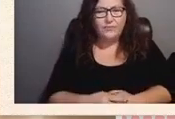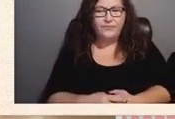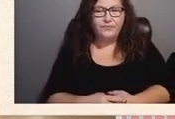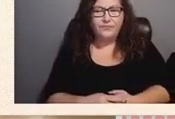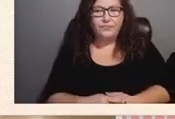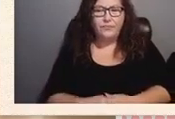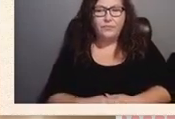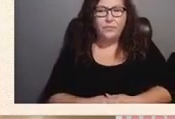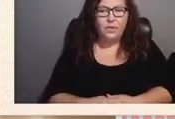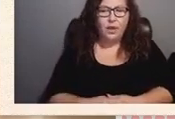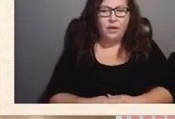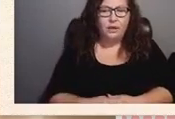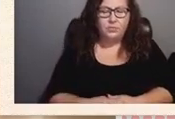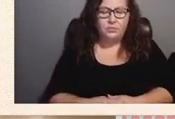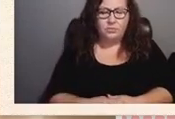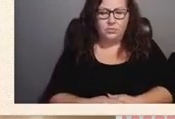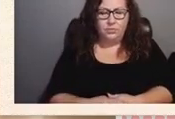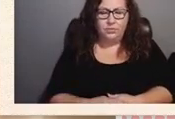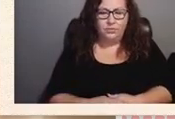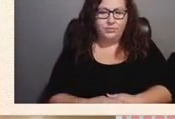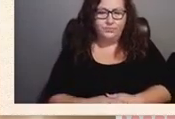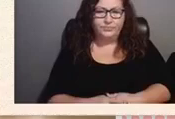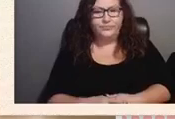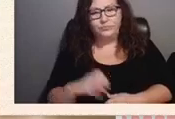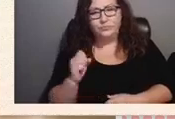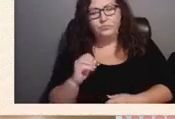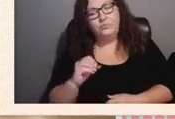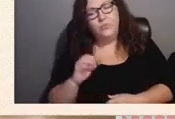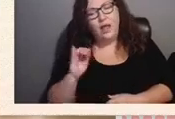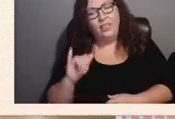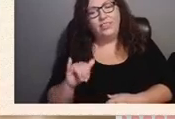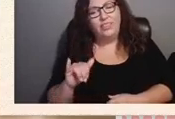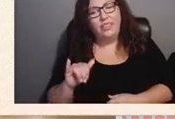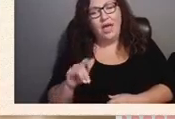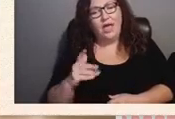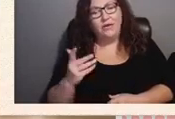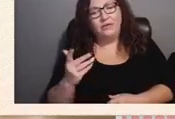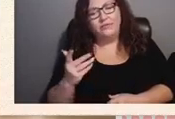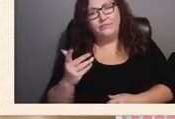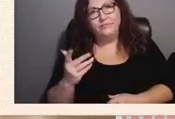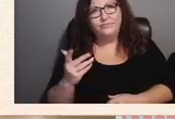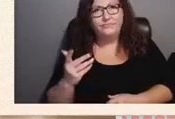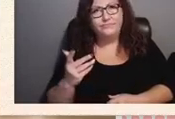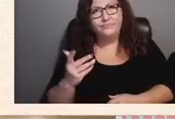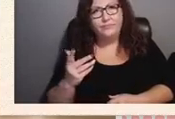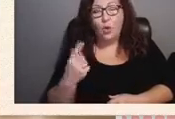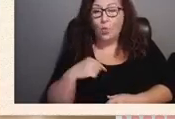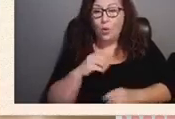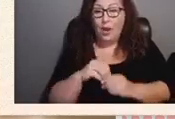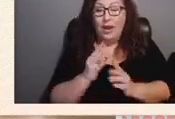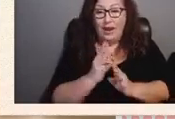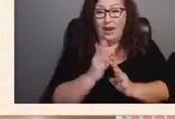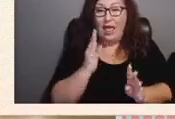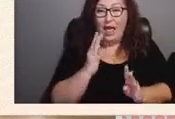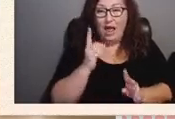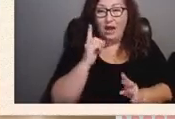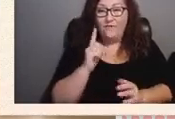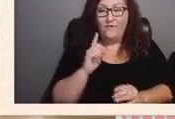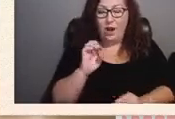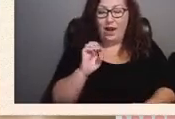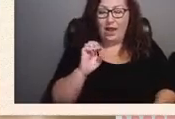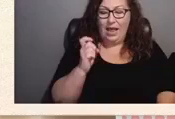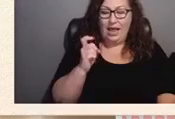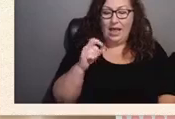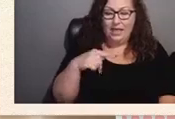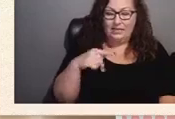And so it culminated in when we were in the line for Expedition Everest. Expedition Everest